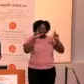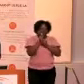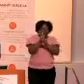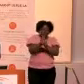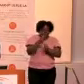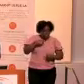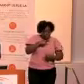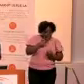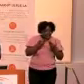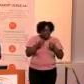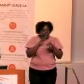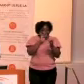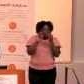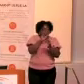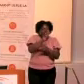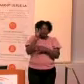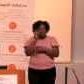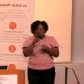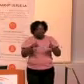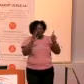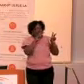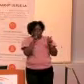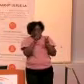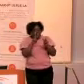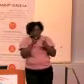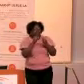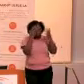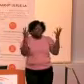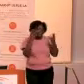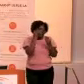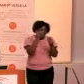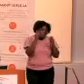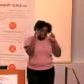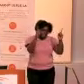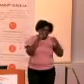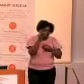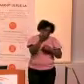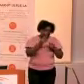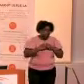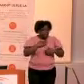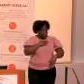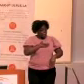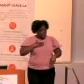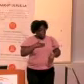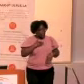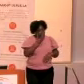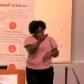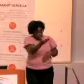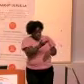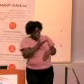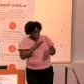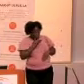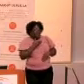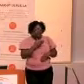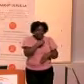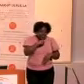look at our website. There's a lot of information and education in both places. It's my pleasure to introduce another member